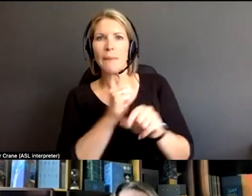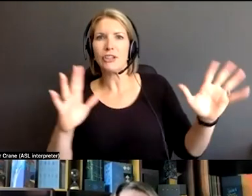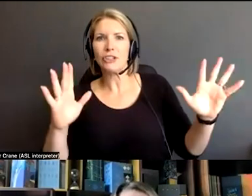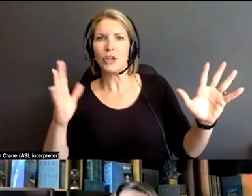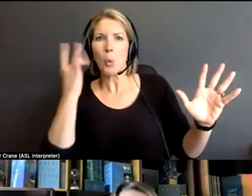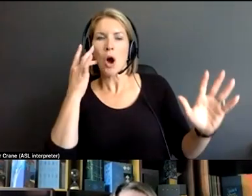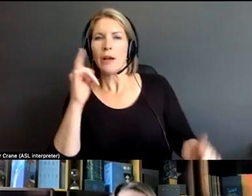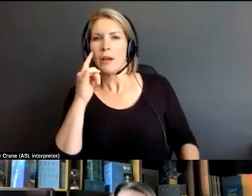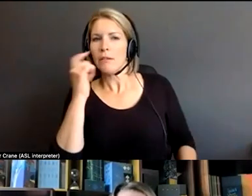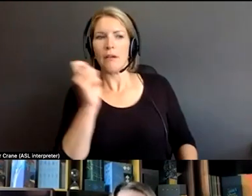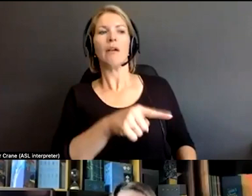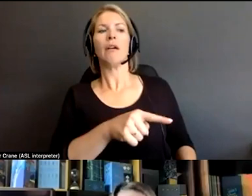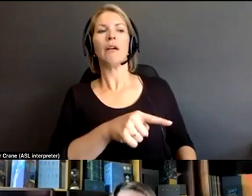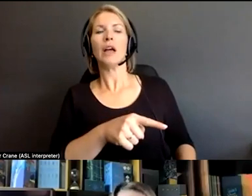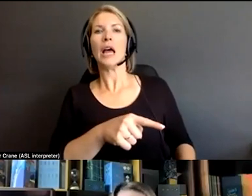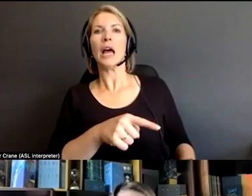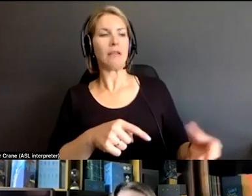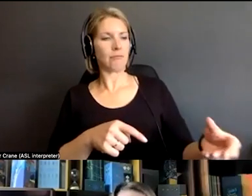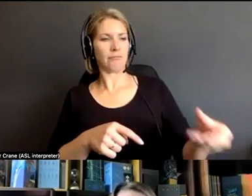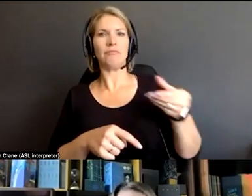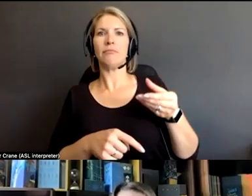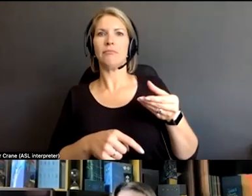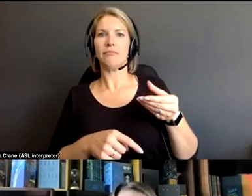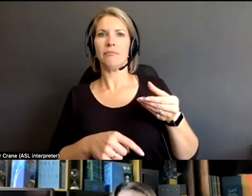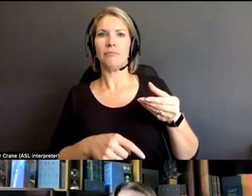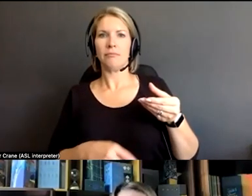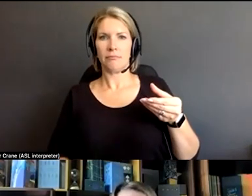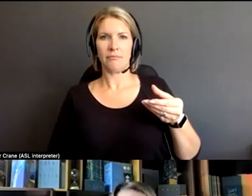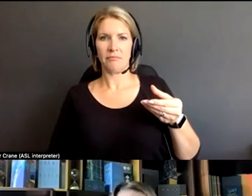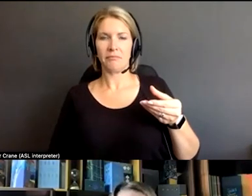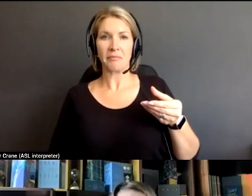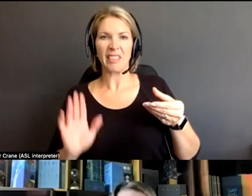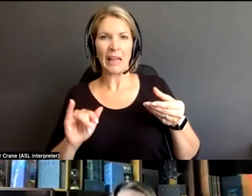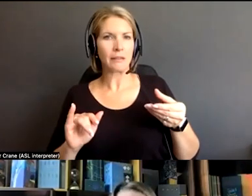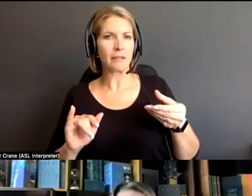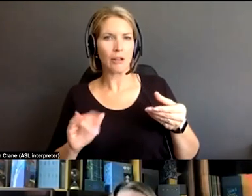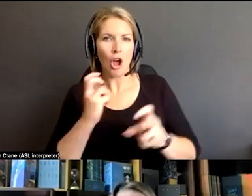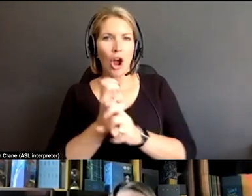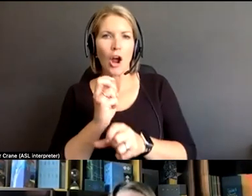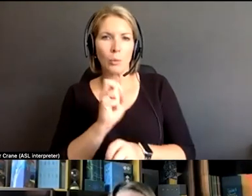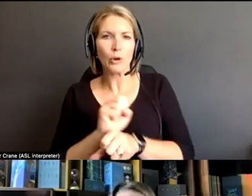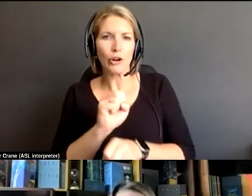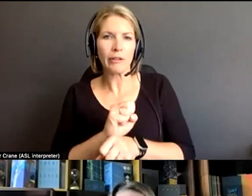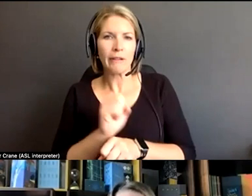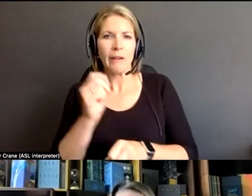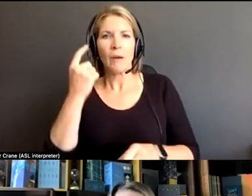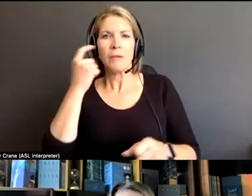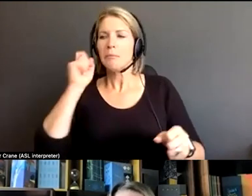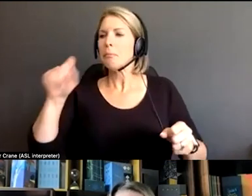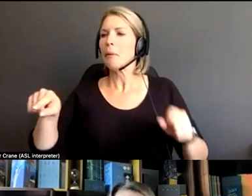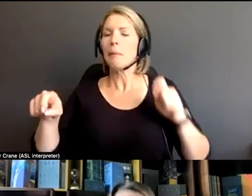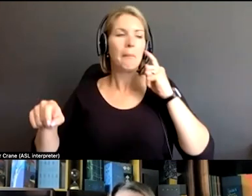would attract someone's eye on, say, a book table, or if a book is faced out on a shelf? Or does that change from book to book?